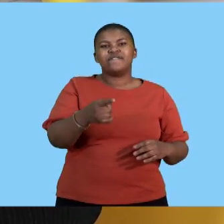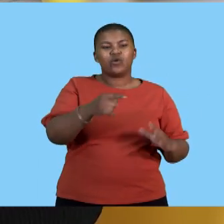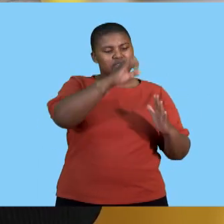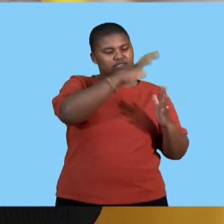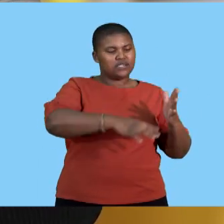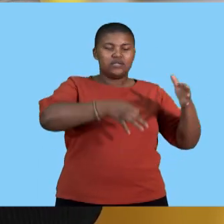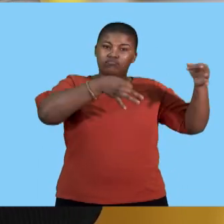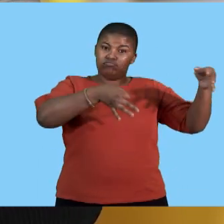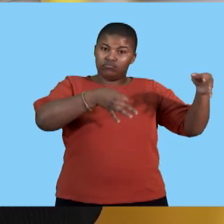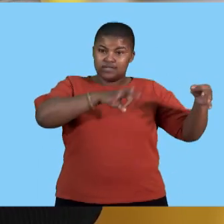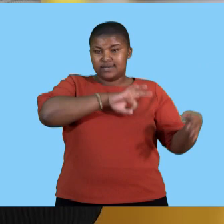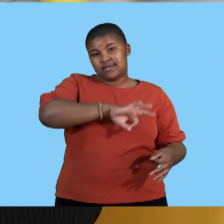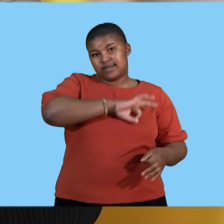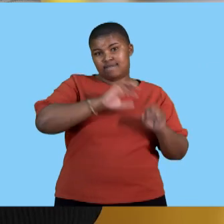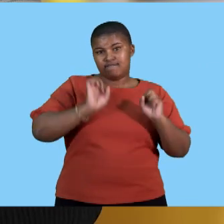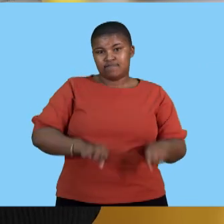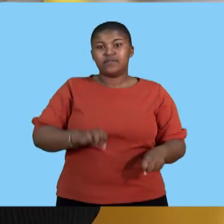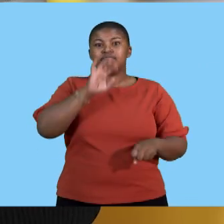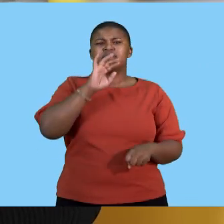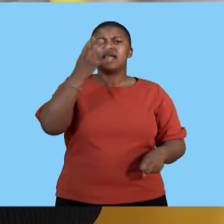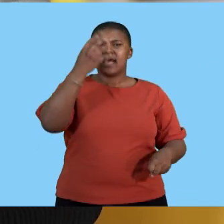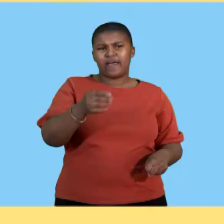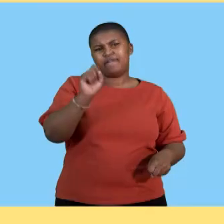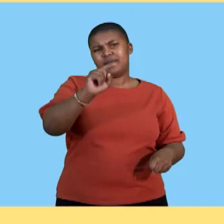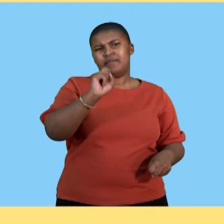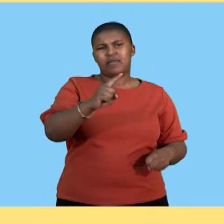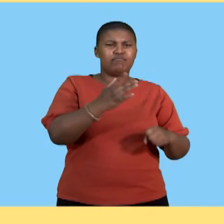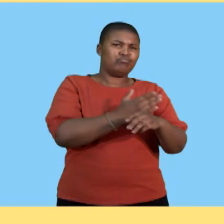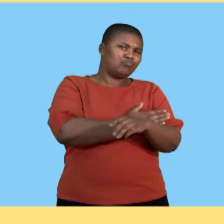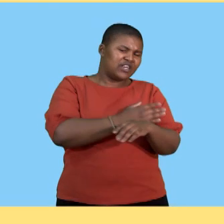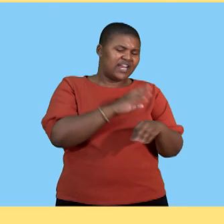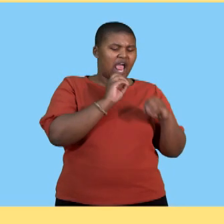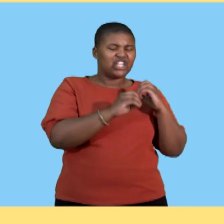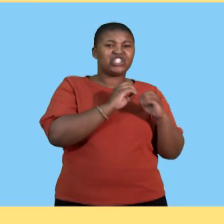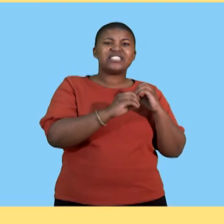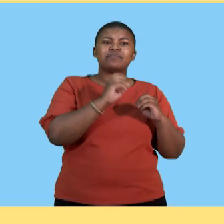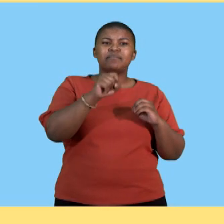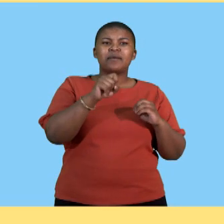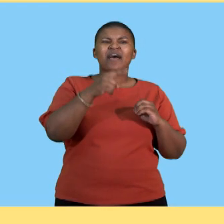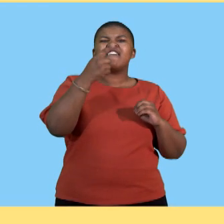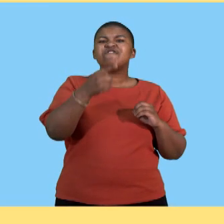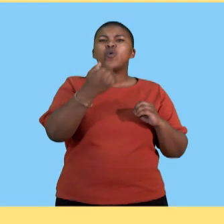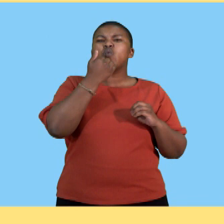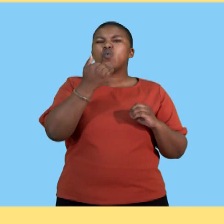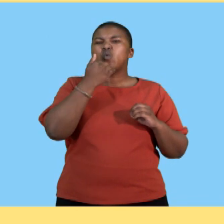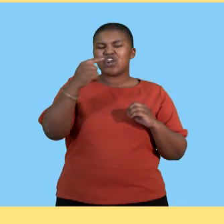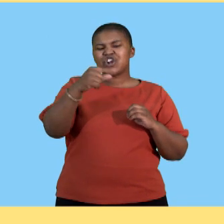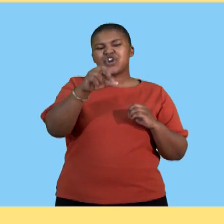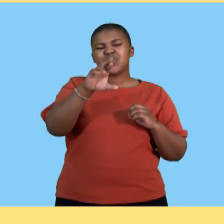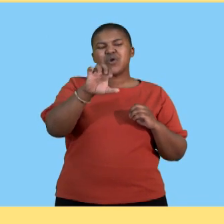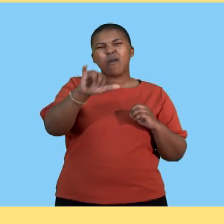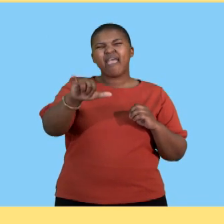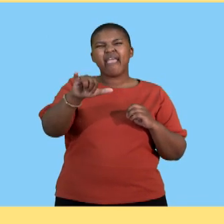statement of comprehensive income. And we have an extract pre-adjustment trial balance of Gray